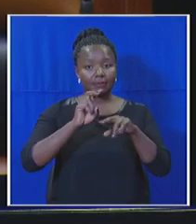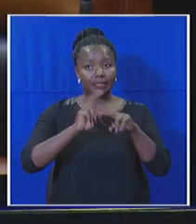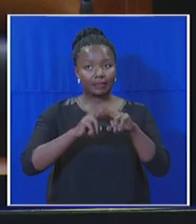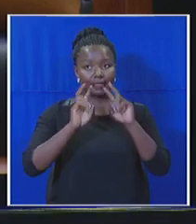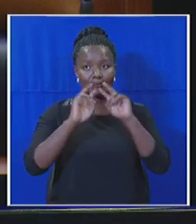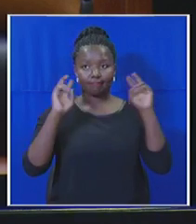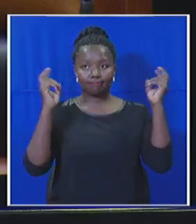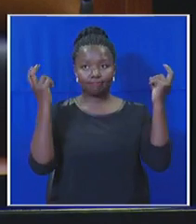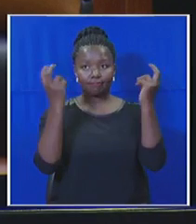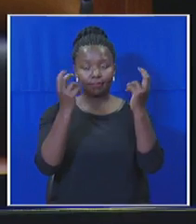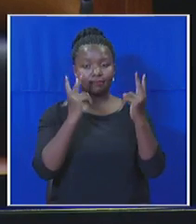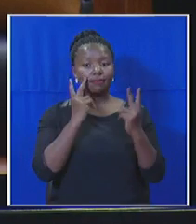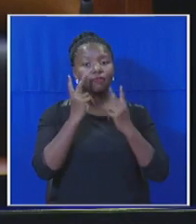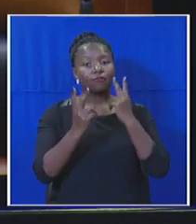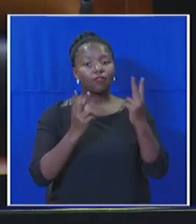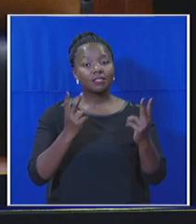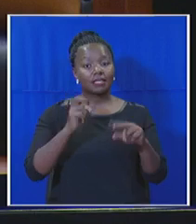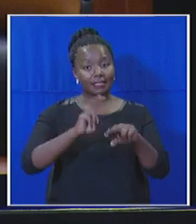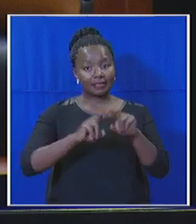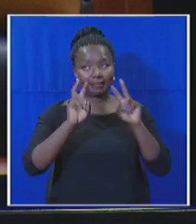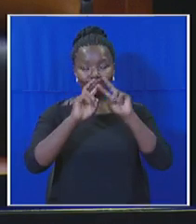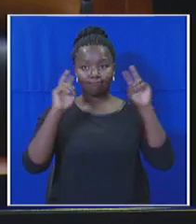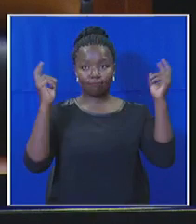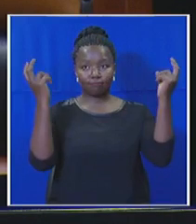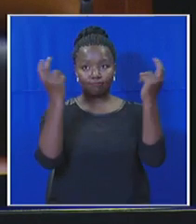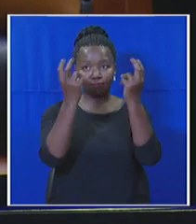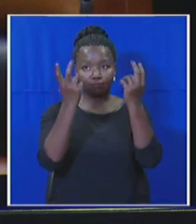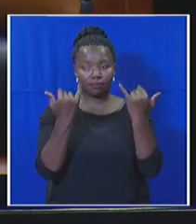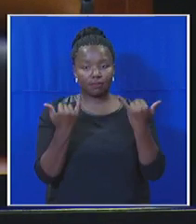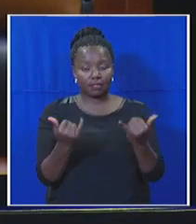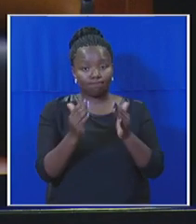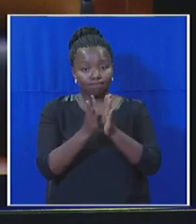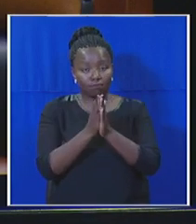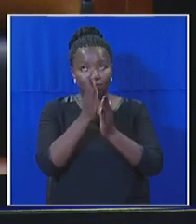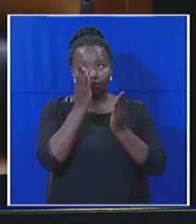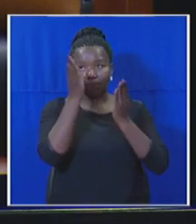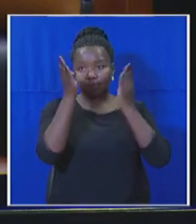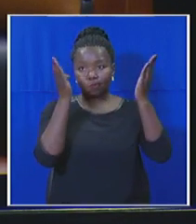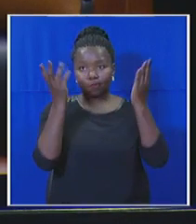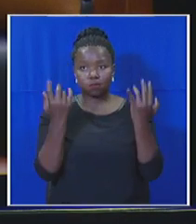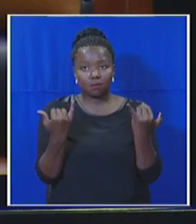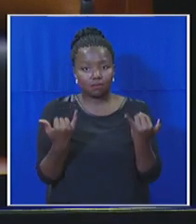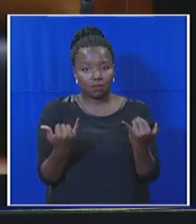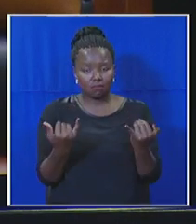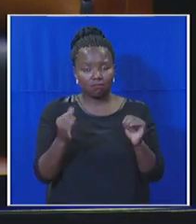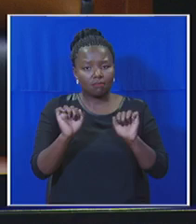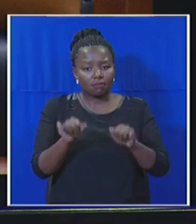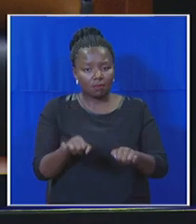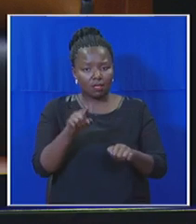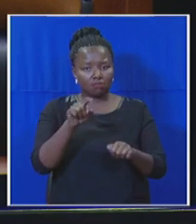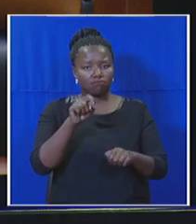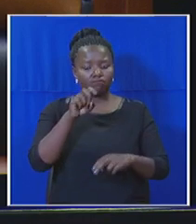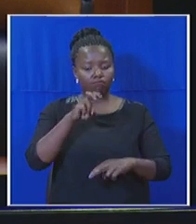guests that guests sitting in the gallery are welcome